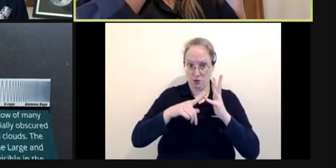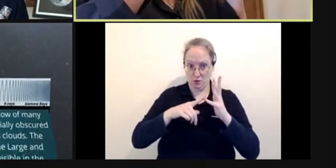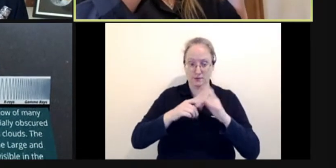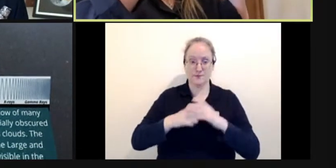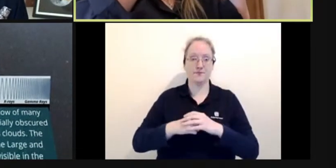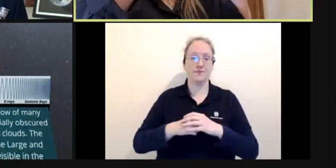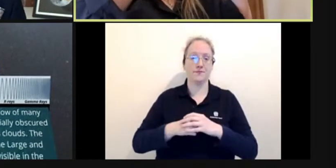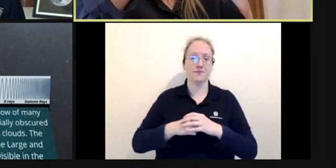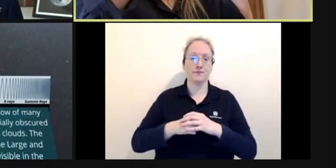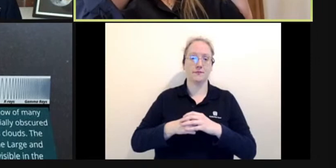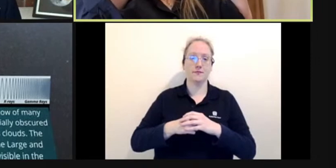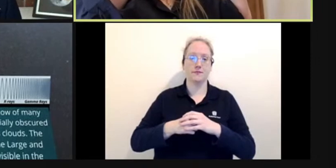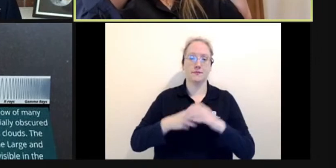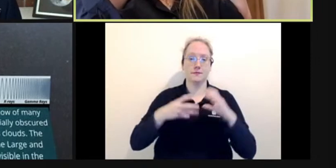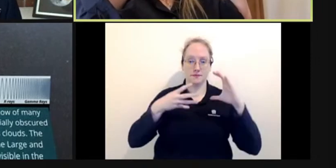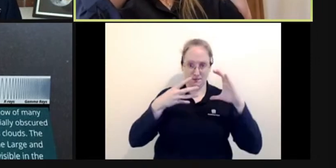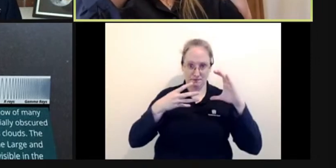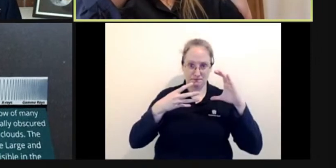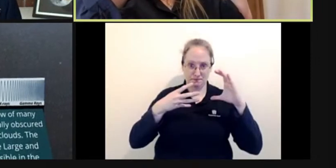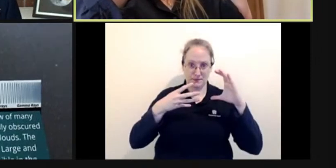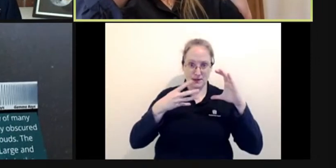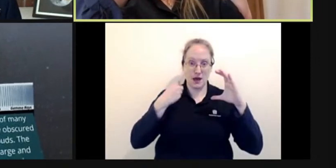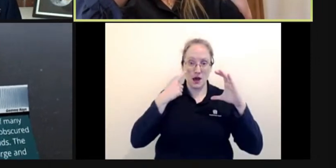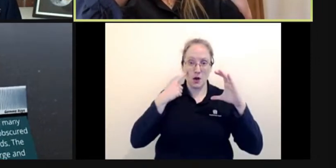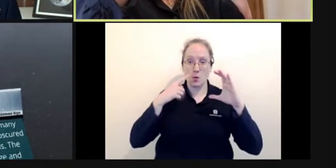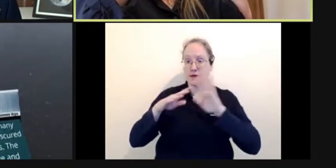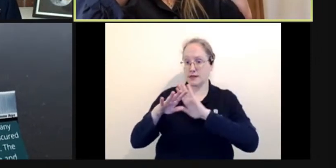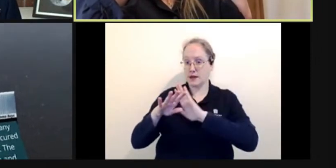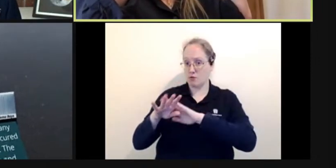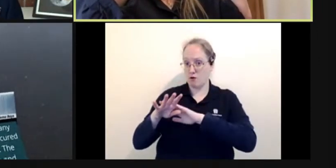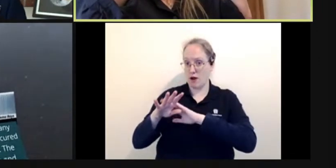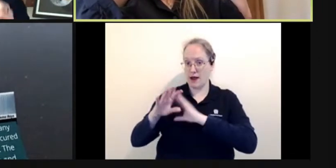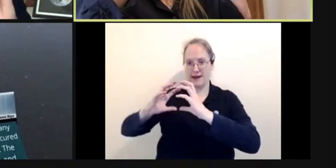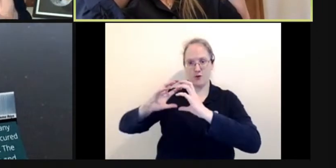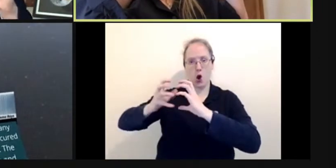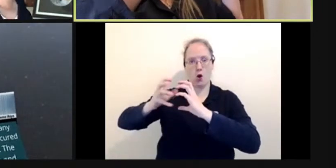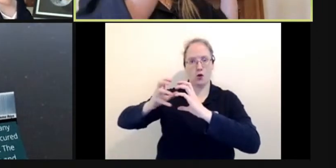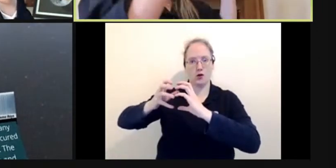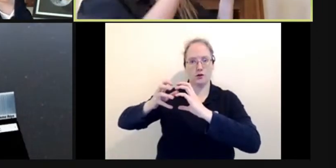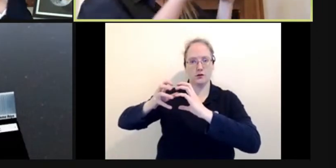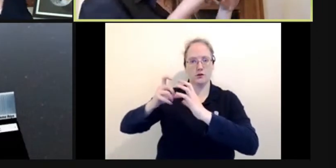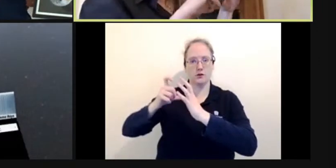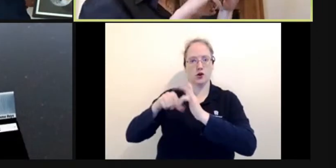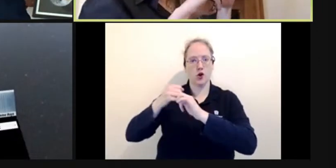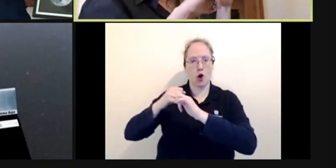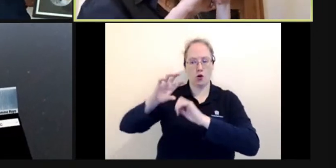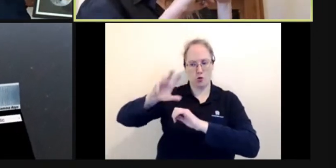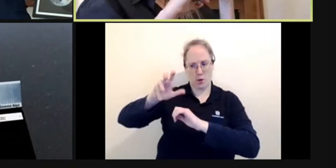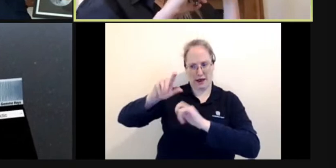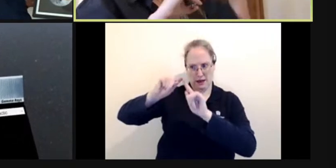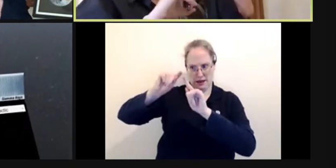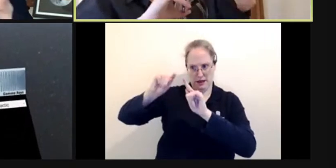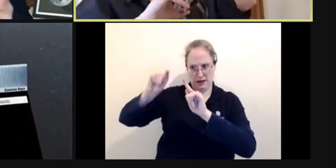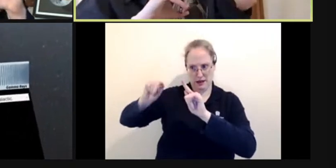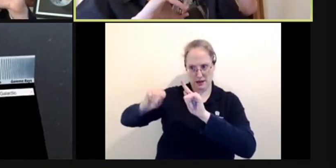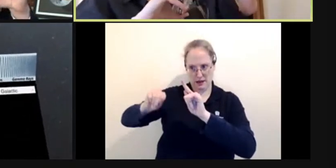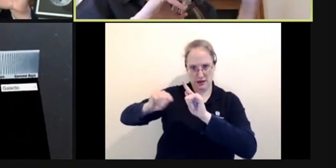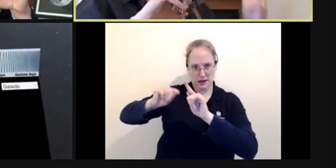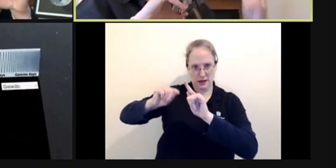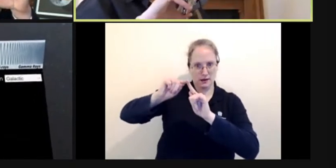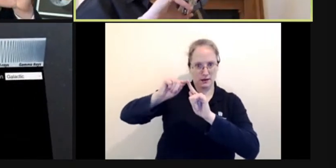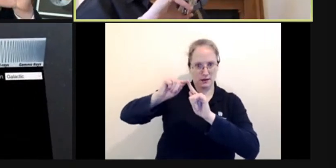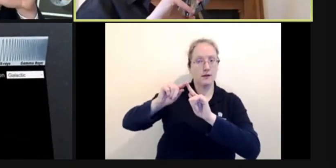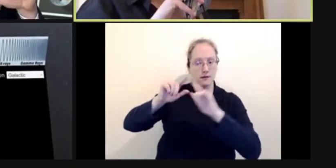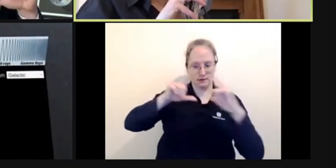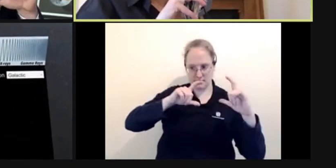going to also look over to the right at this cog wheel. And if we tap on that, it's going to bring up actually some